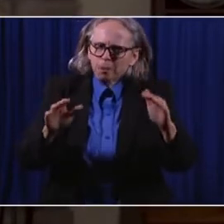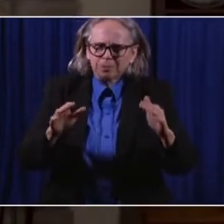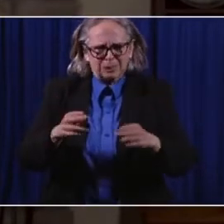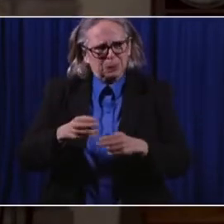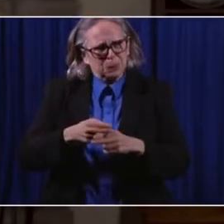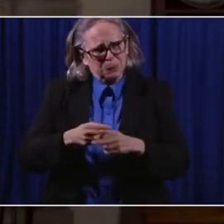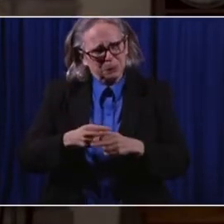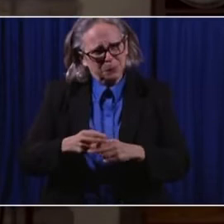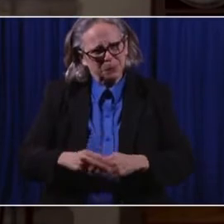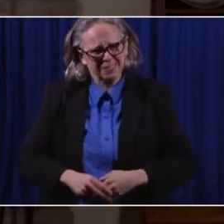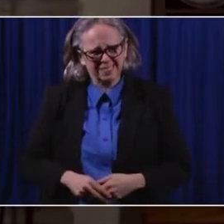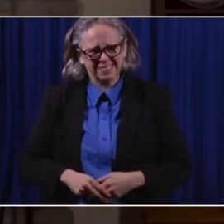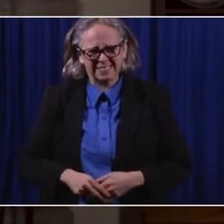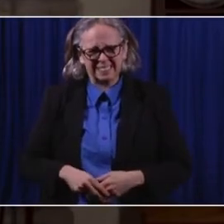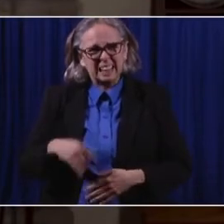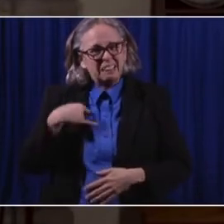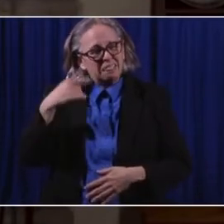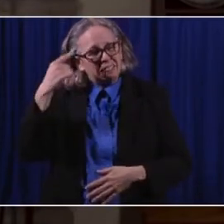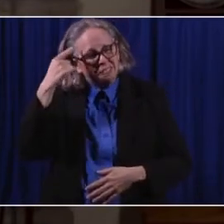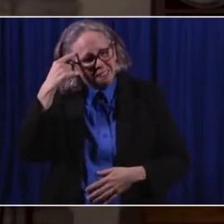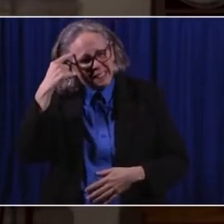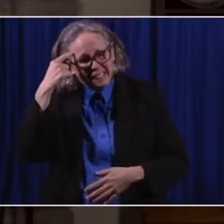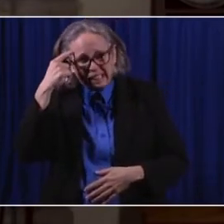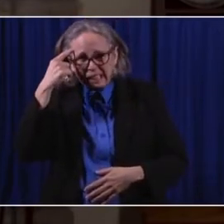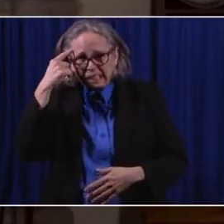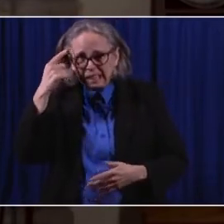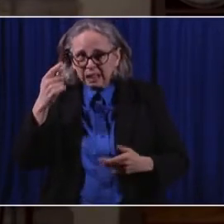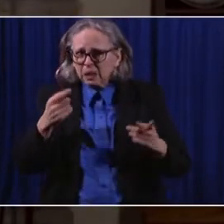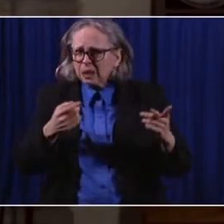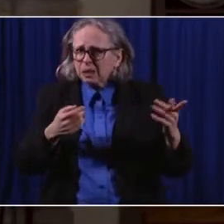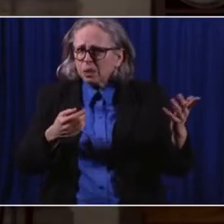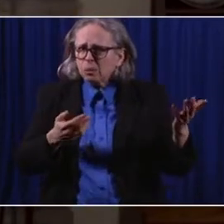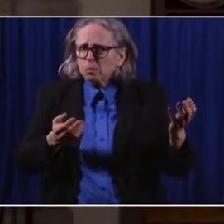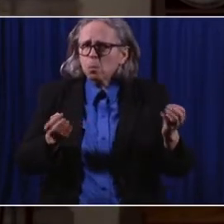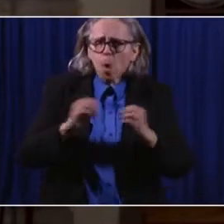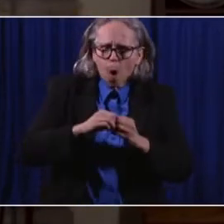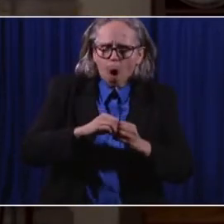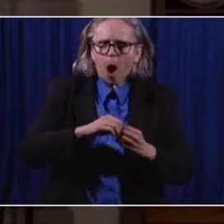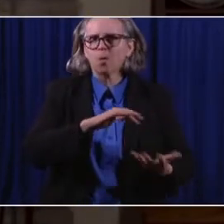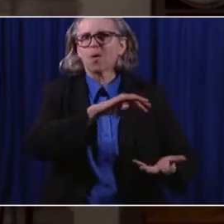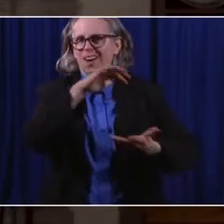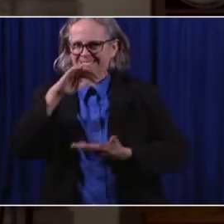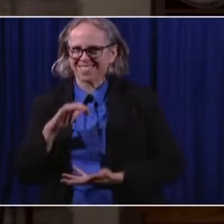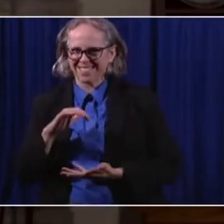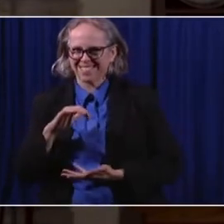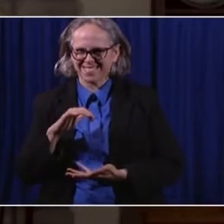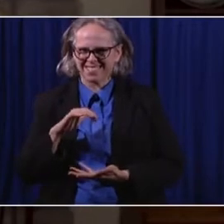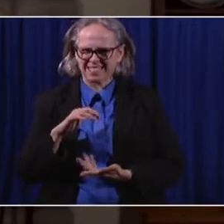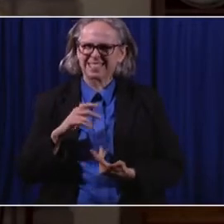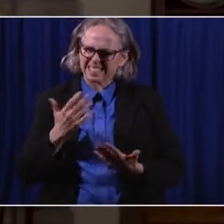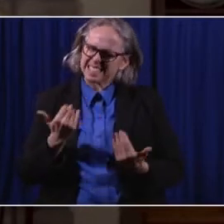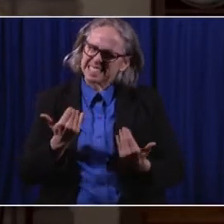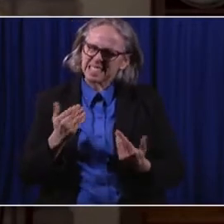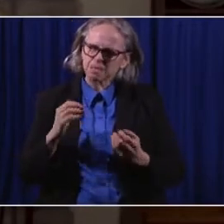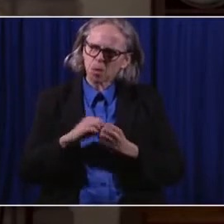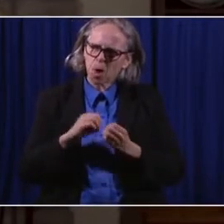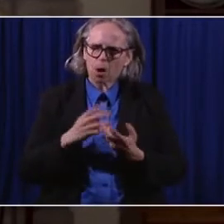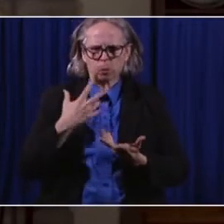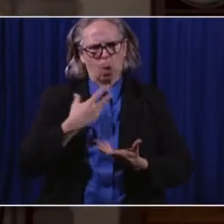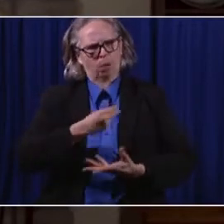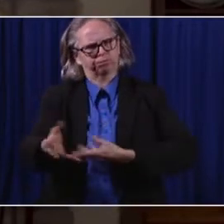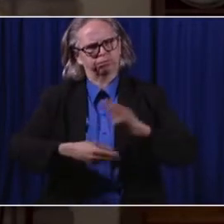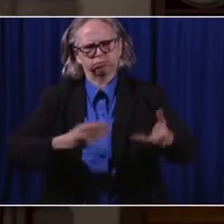is that will go out like that and that we'll have more opportunities every single week with more of the vaccine coming in